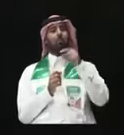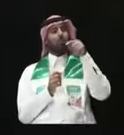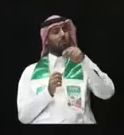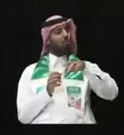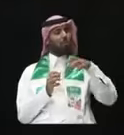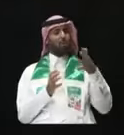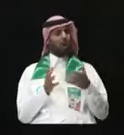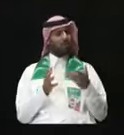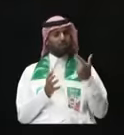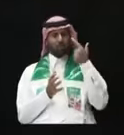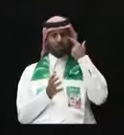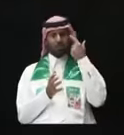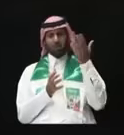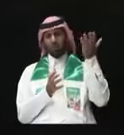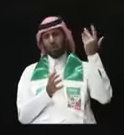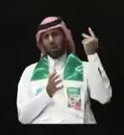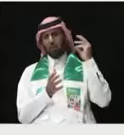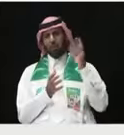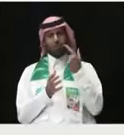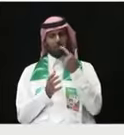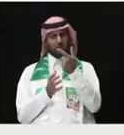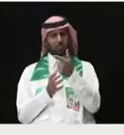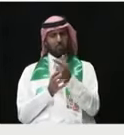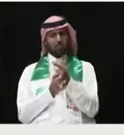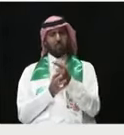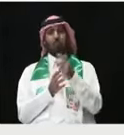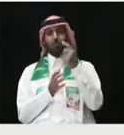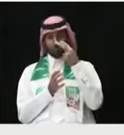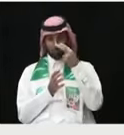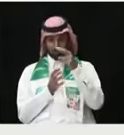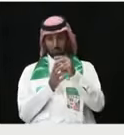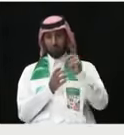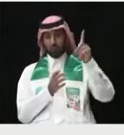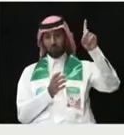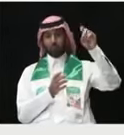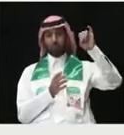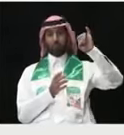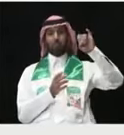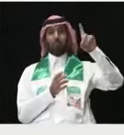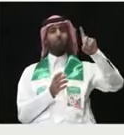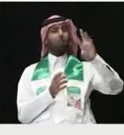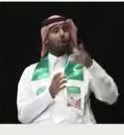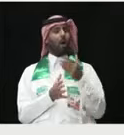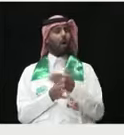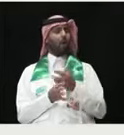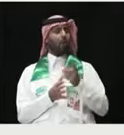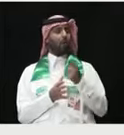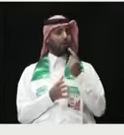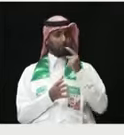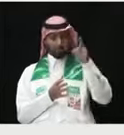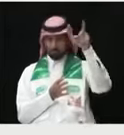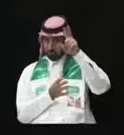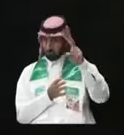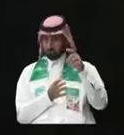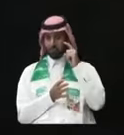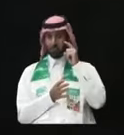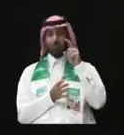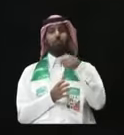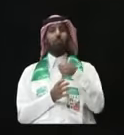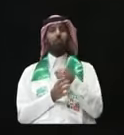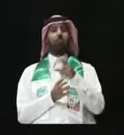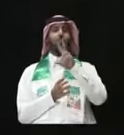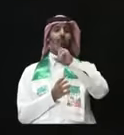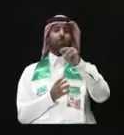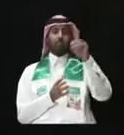yesterday? Focus here that we have a did because it is a question. So we have a question, so it is